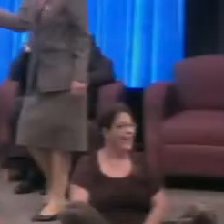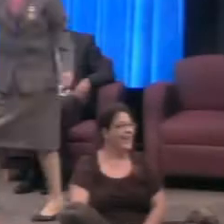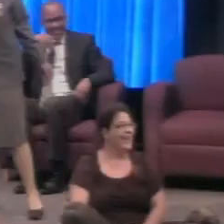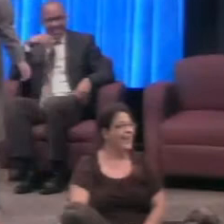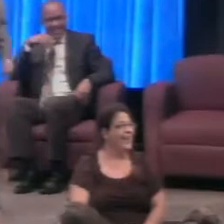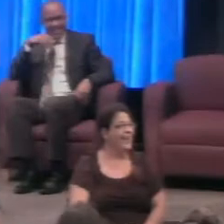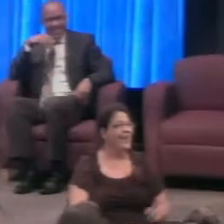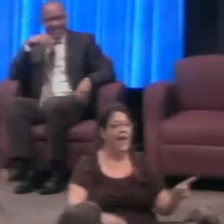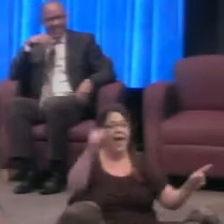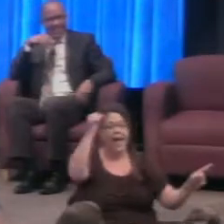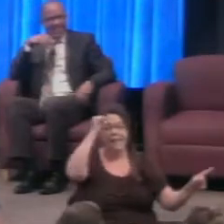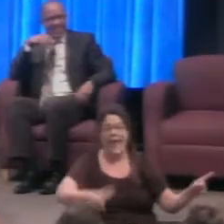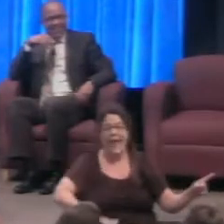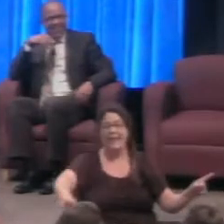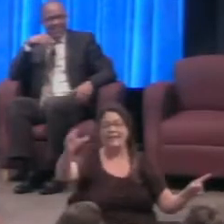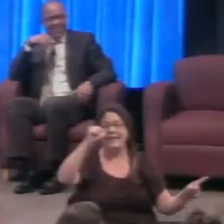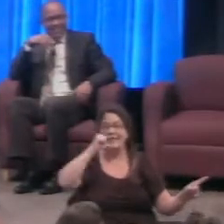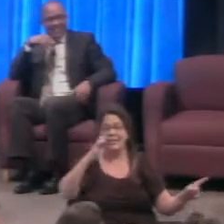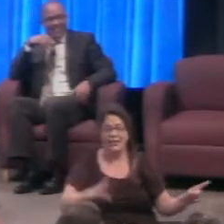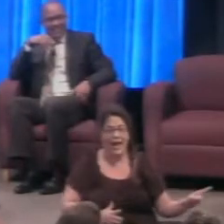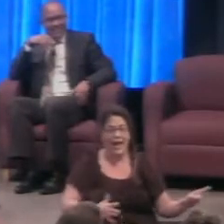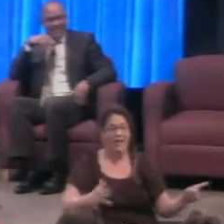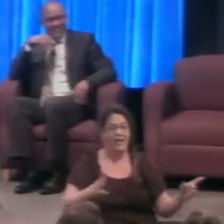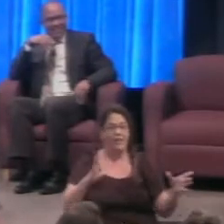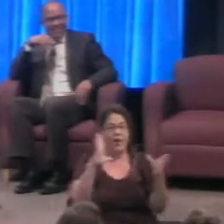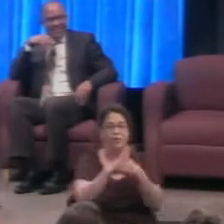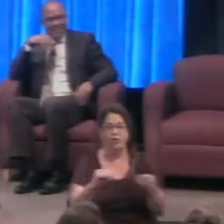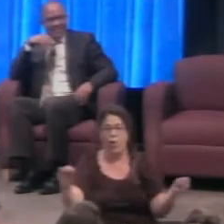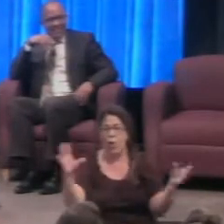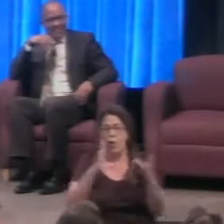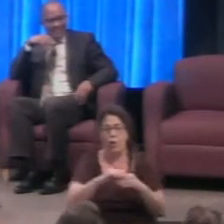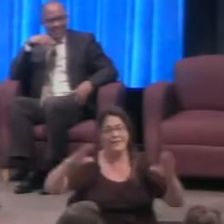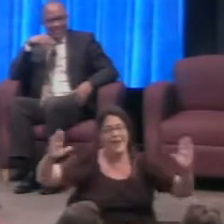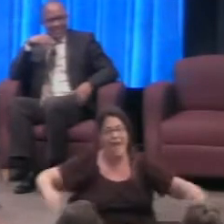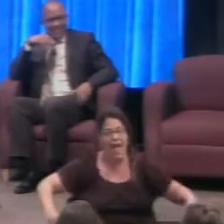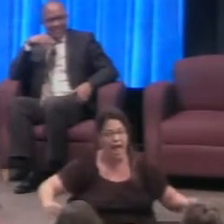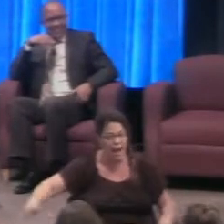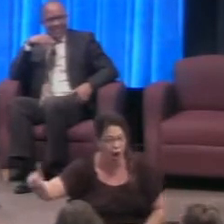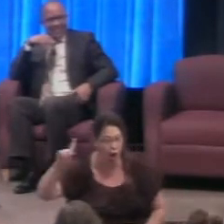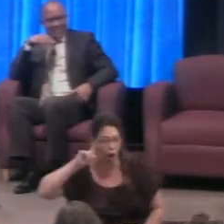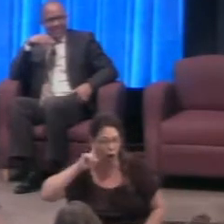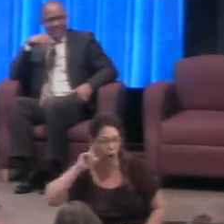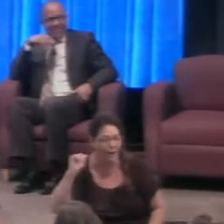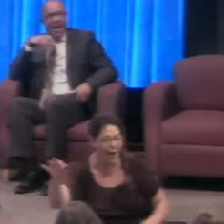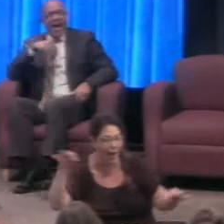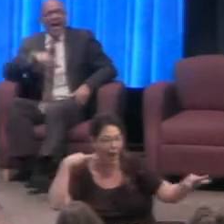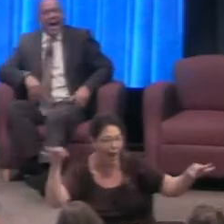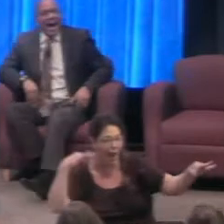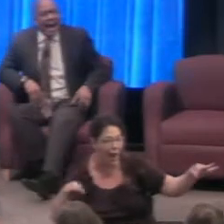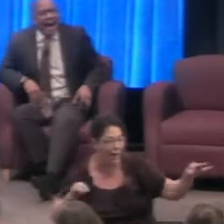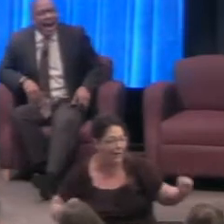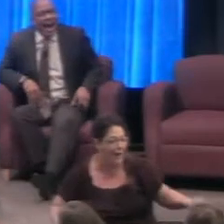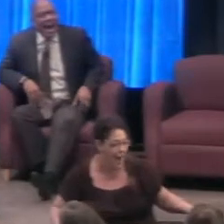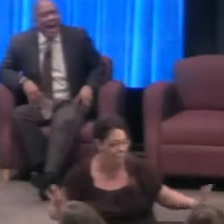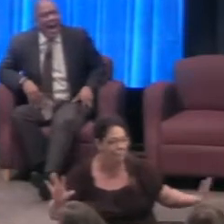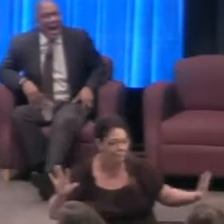Finally, David, I'm done working. Stories you haven't heard and we can tell